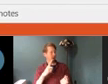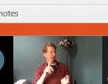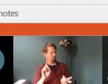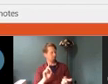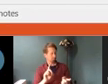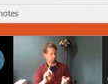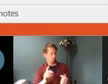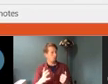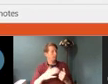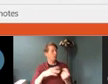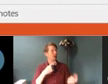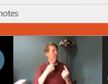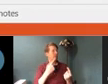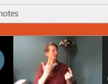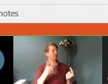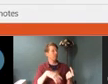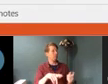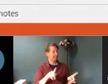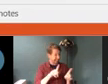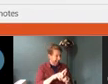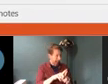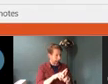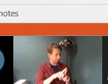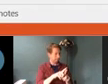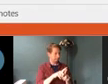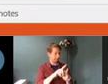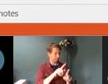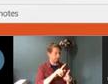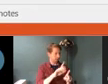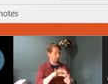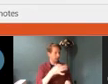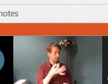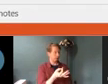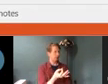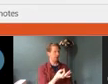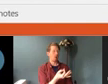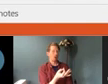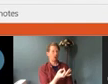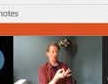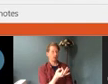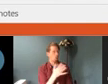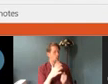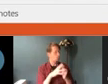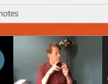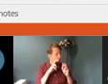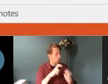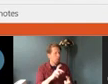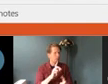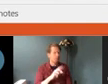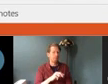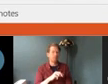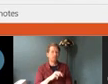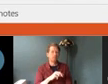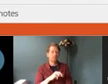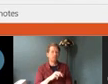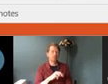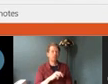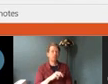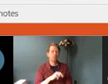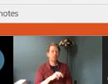more information from the same amount of samples. So definitely worth exploring. What we looked at from the whole